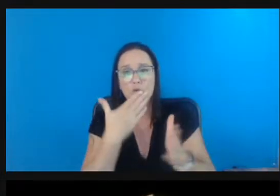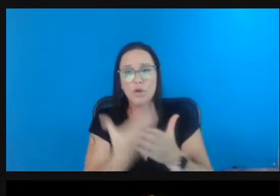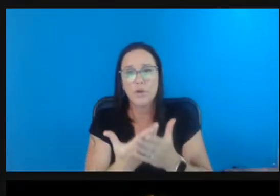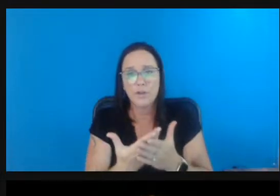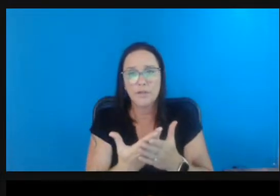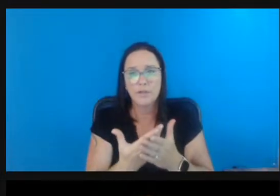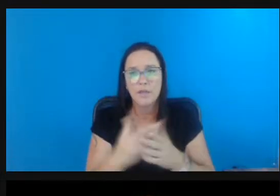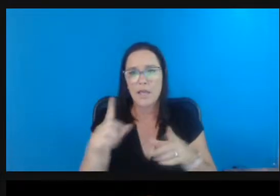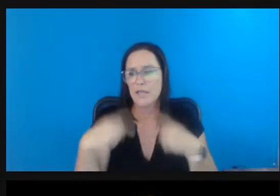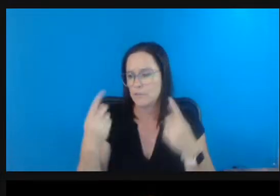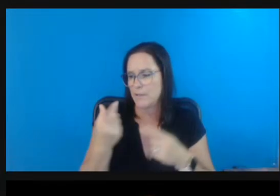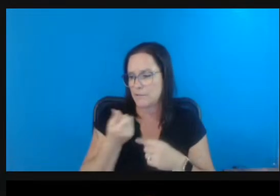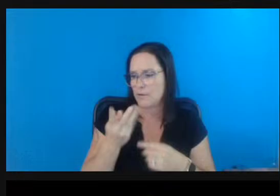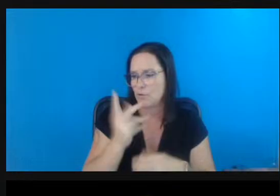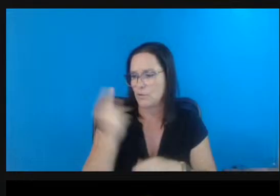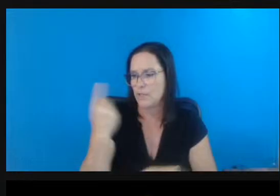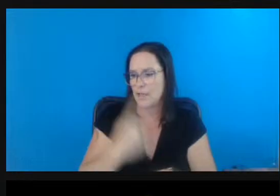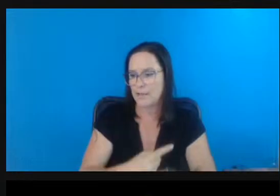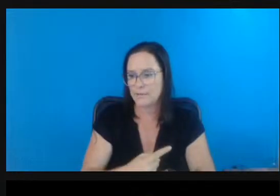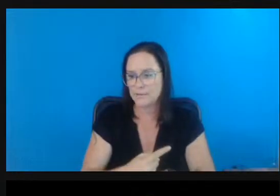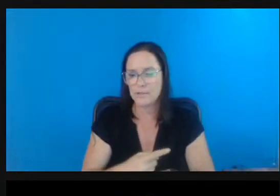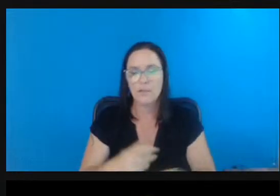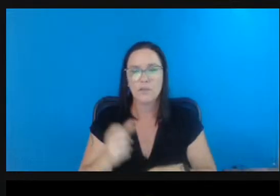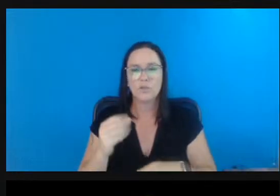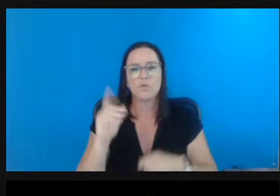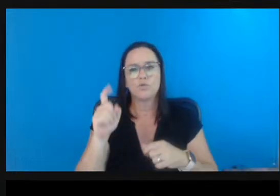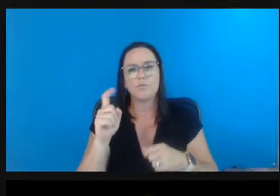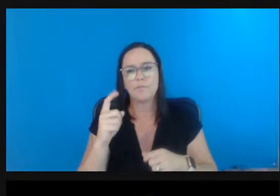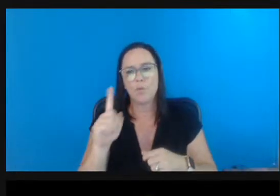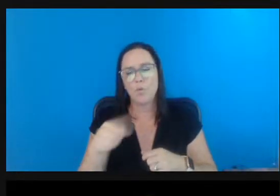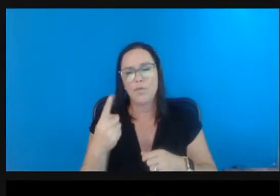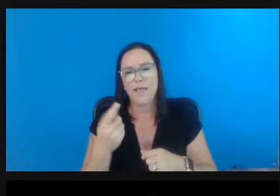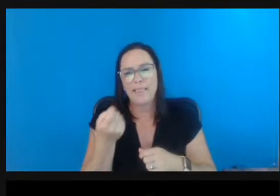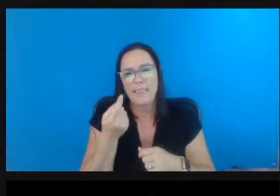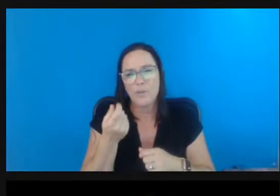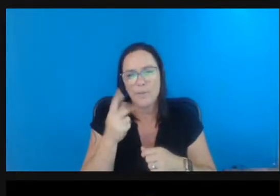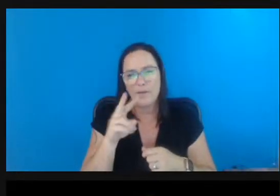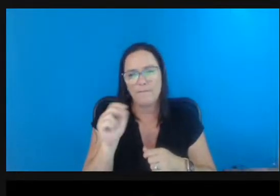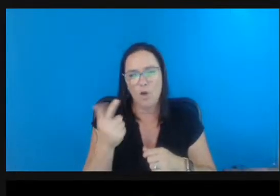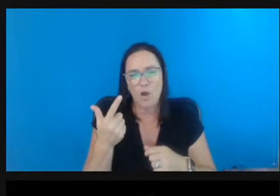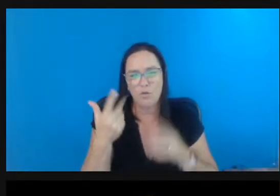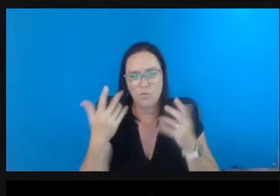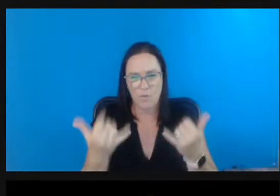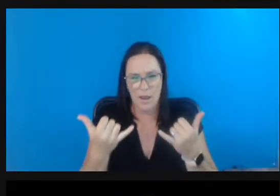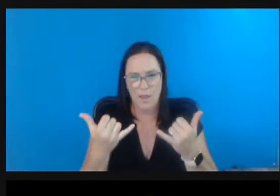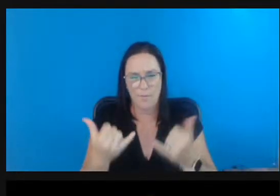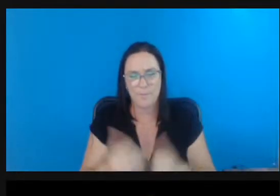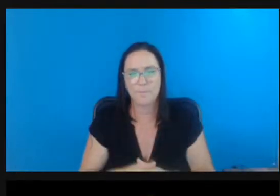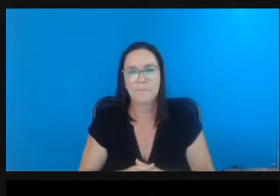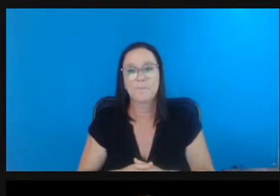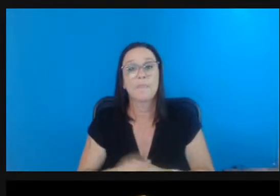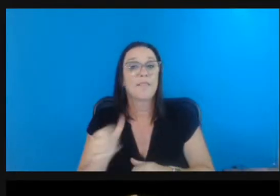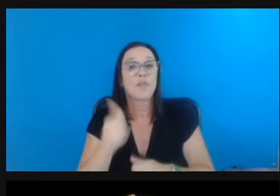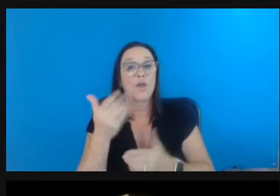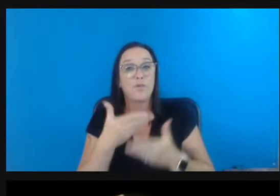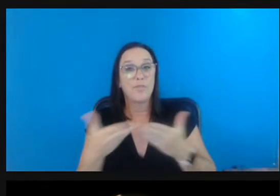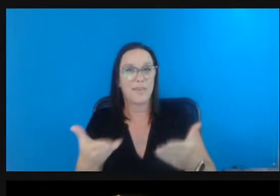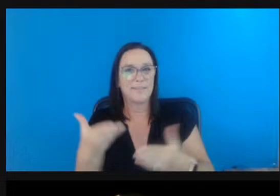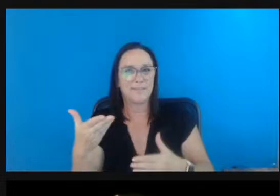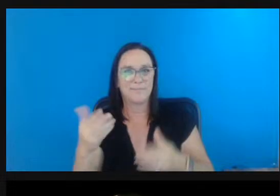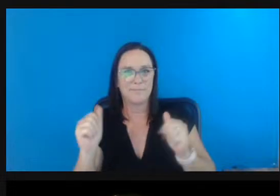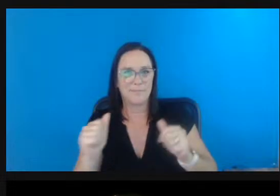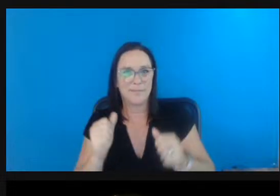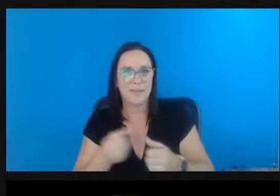several days, and there should be only a few remnants of the fog left, if anything at all. And there's always other factors around, right, that could be